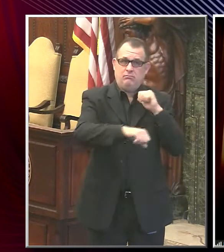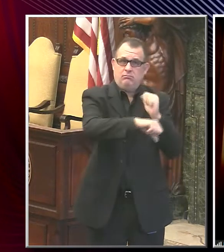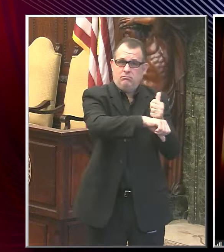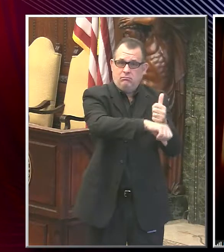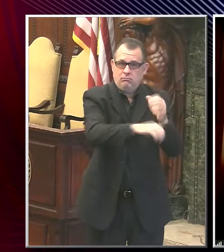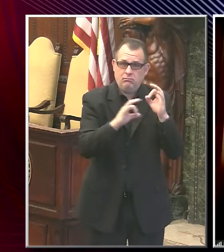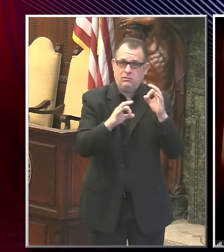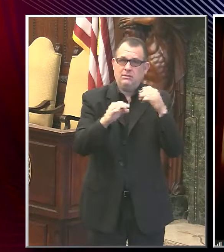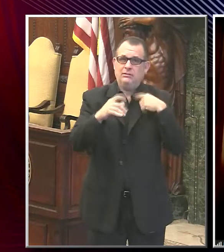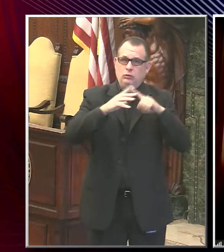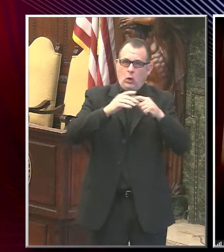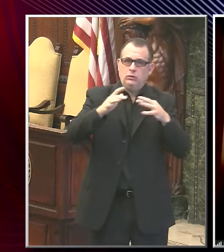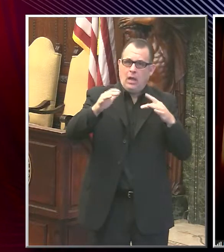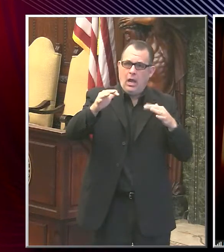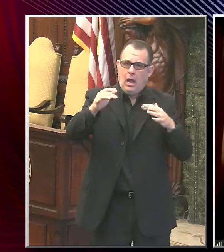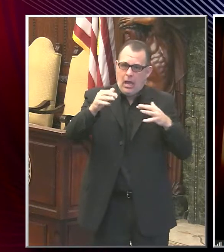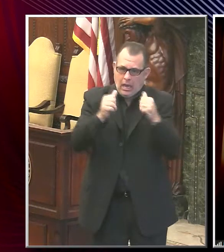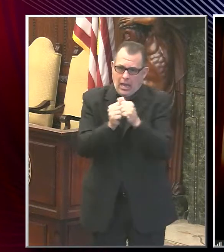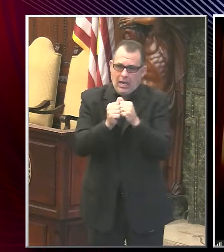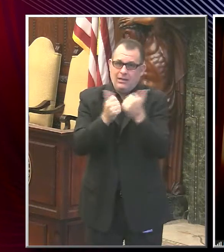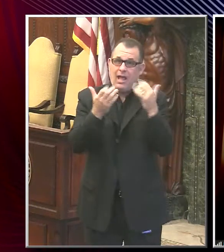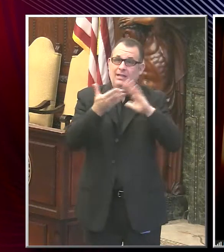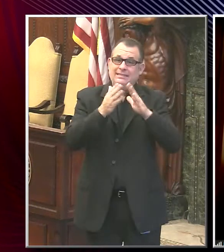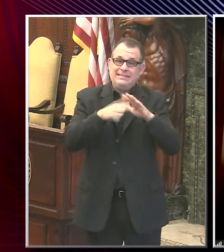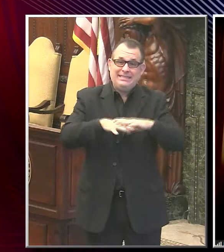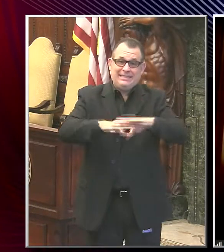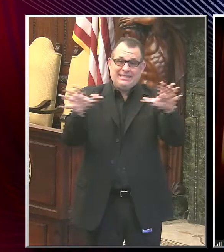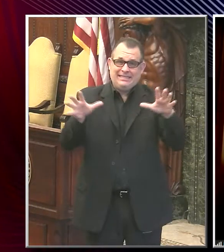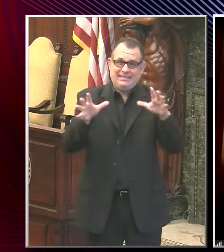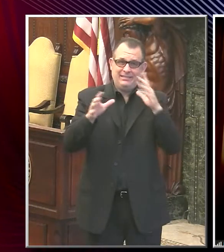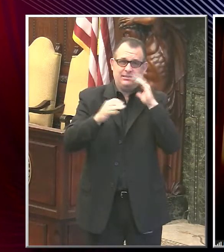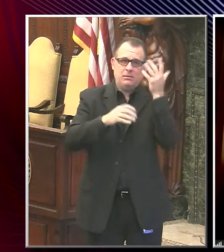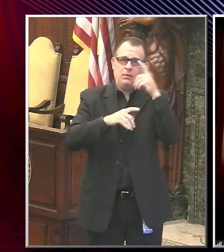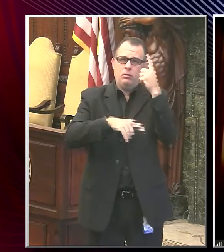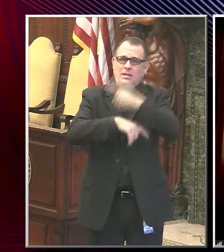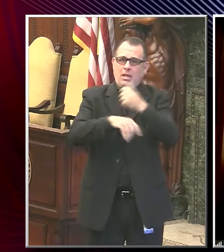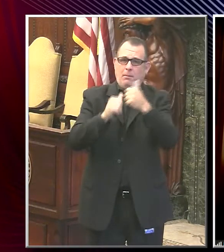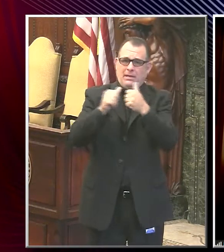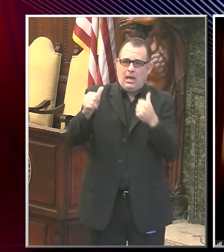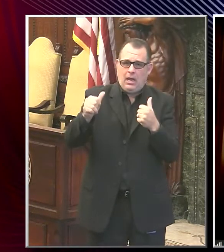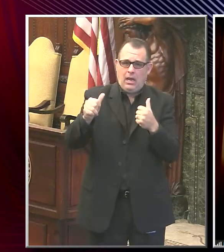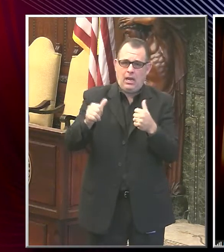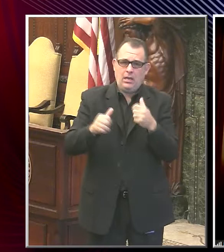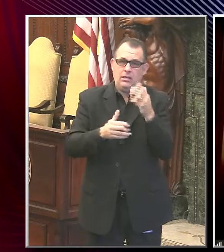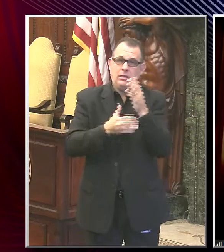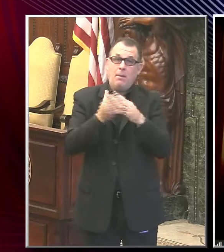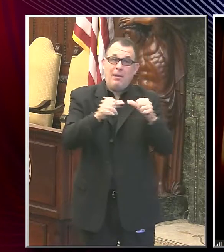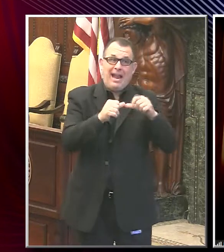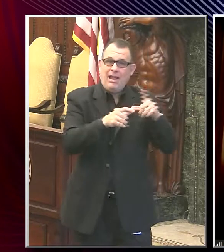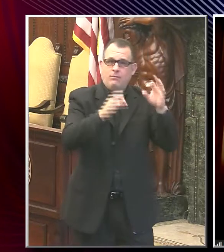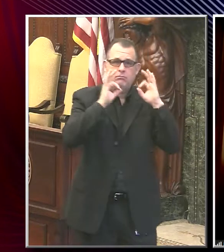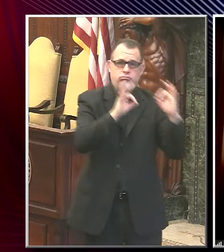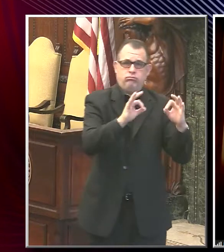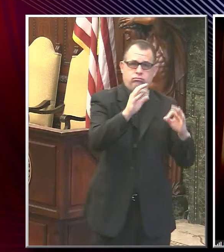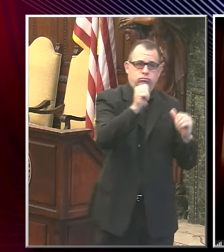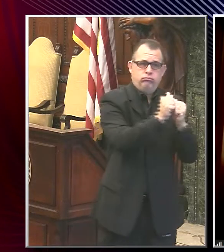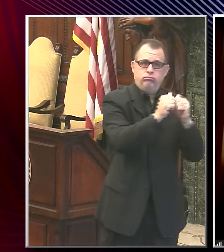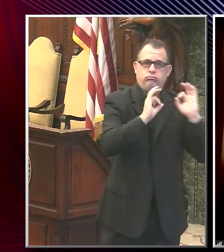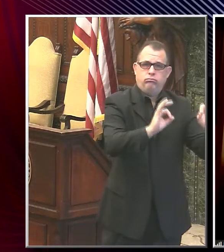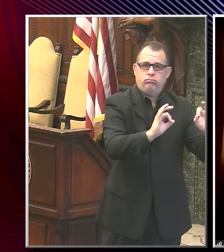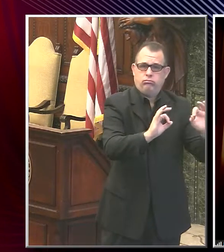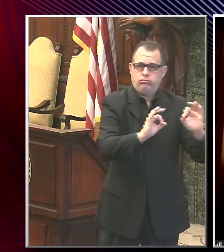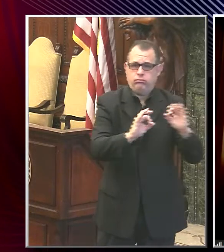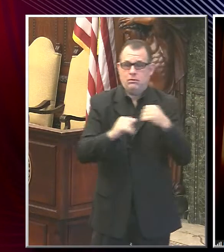Currently, we are 1 day behind citywide, and in some neighborhoods, we're completely caught up. We'll continue to work over the weekend, and we hope to be on a normal